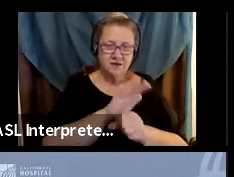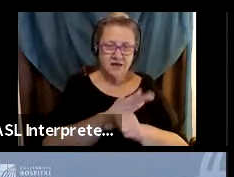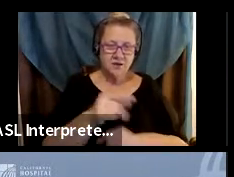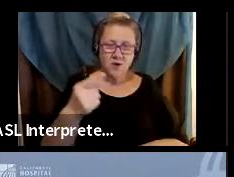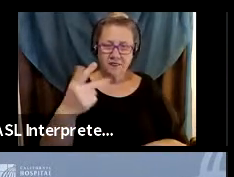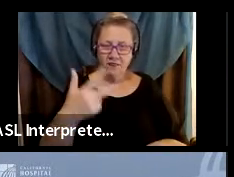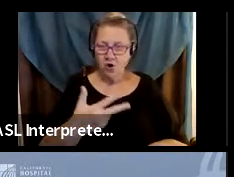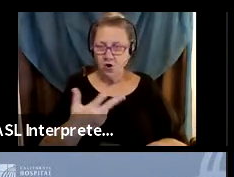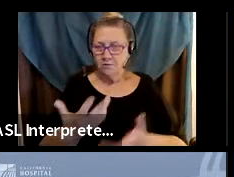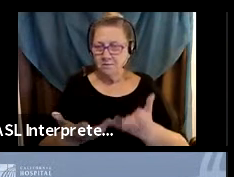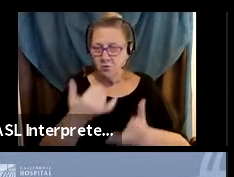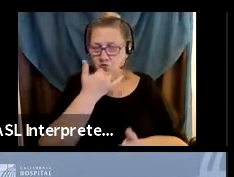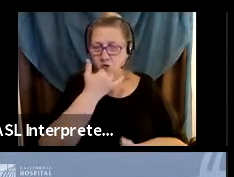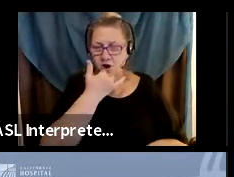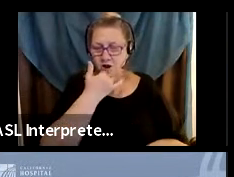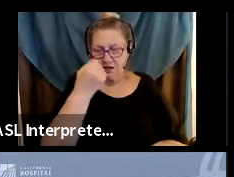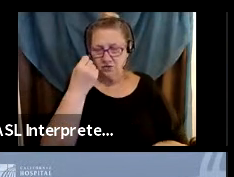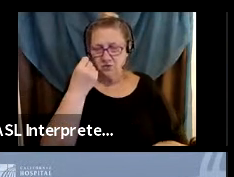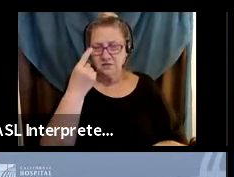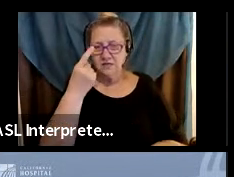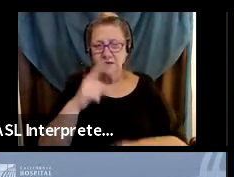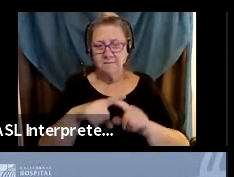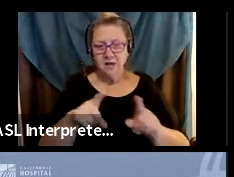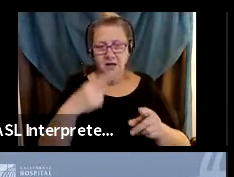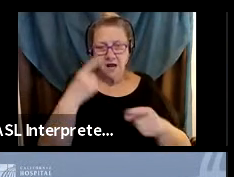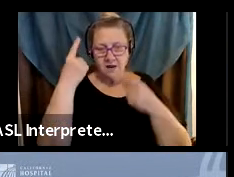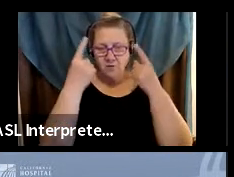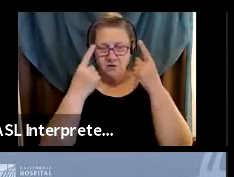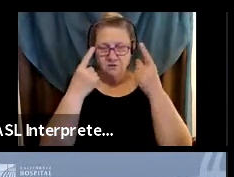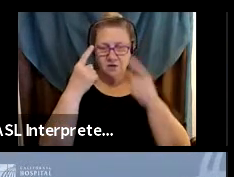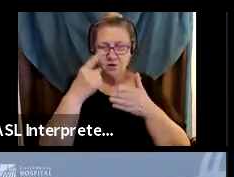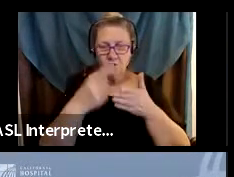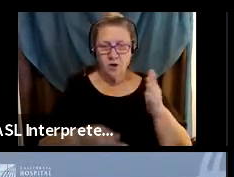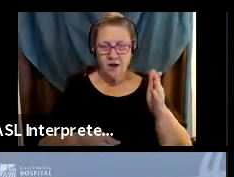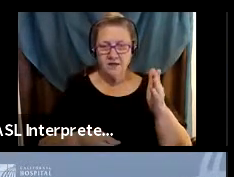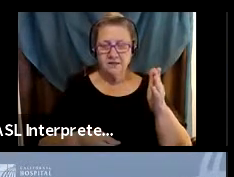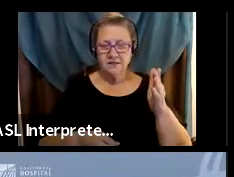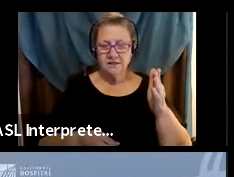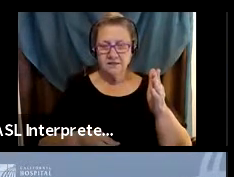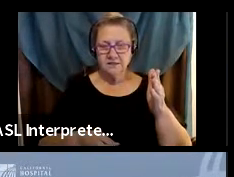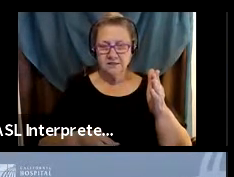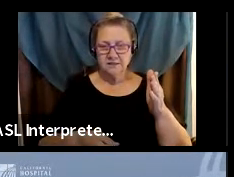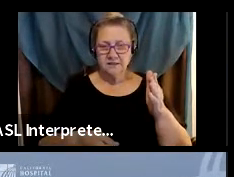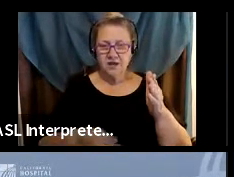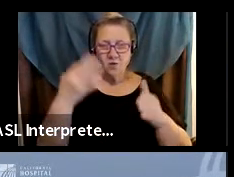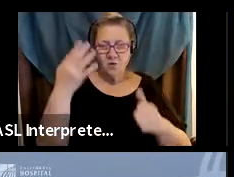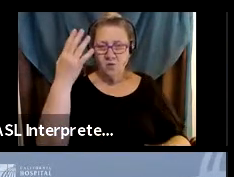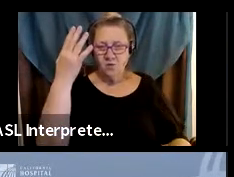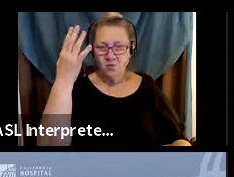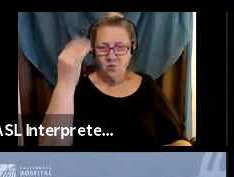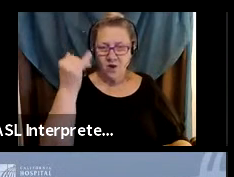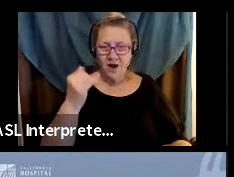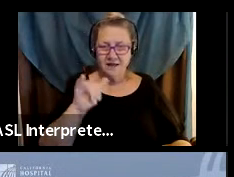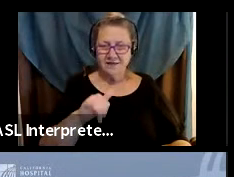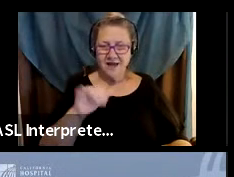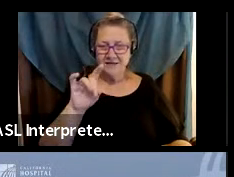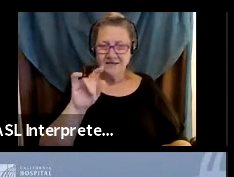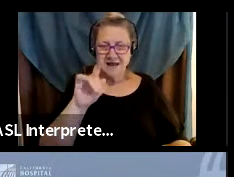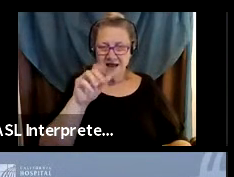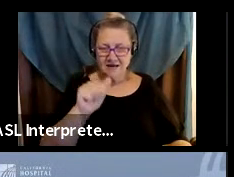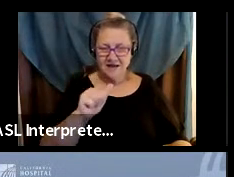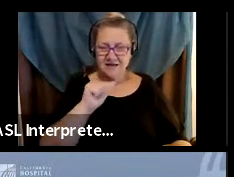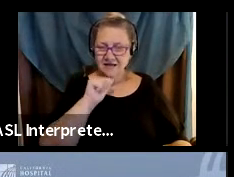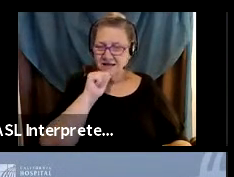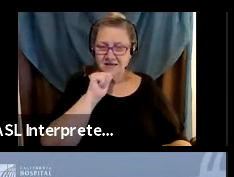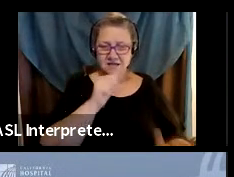So I do get that. But I'm wondering sort of what the analysis is of why that data is not showing progress when the HPI